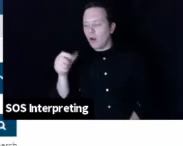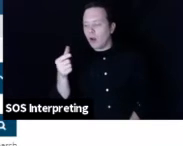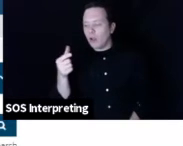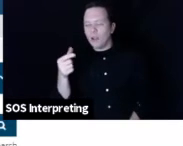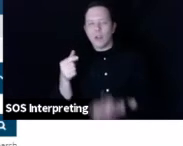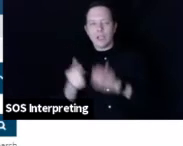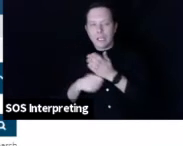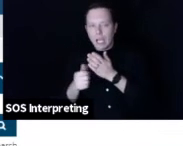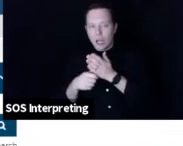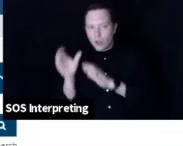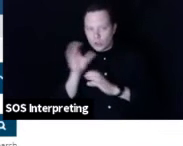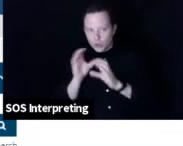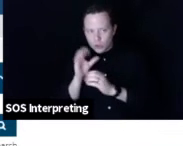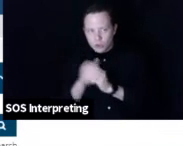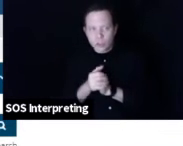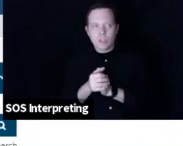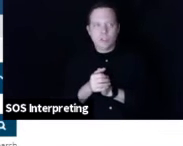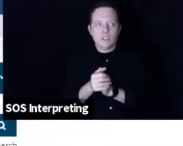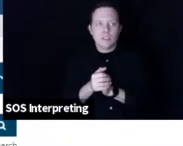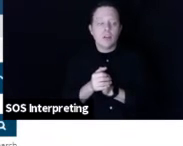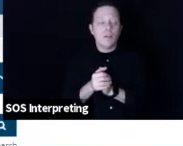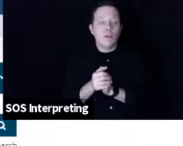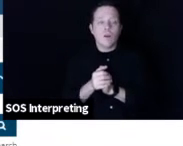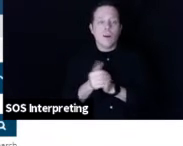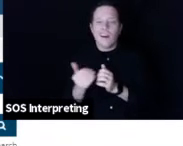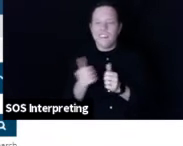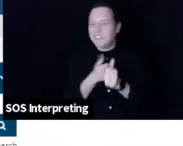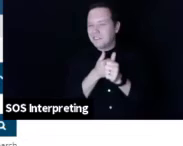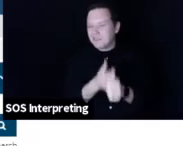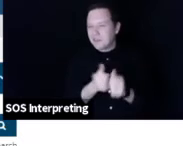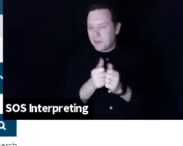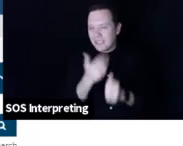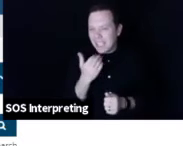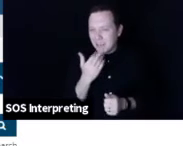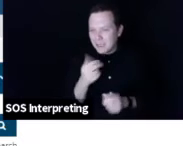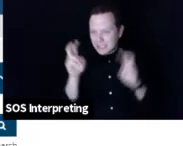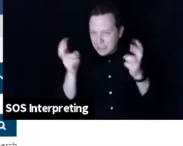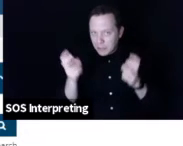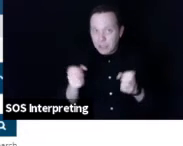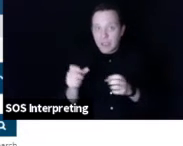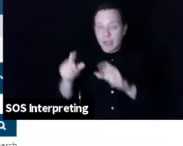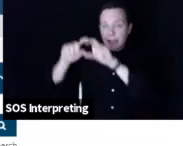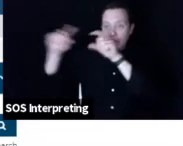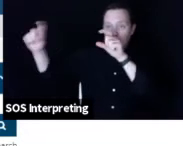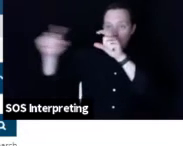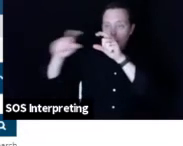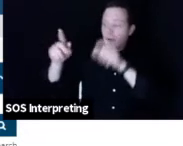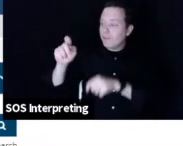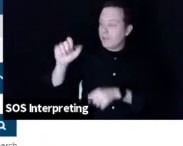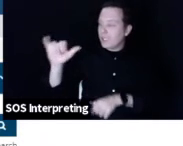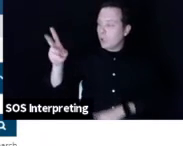So again, keeping with this theme of diabetes, you can type in the topic in this keyword